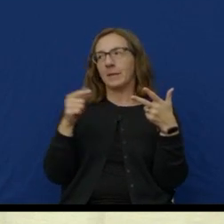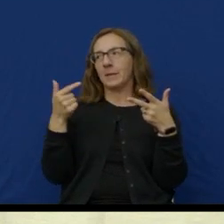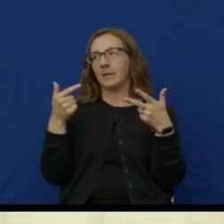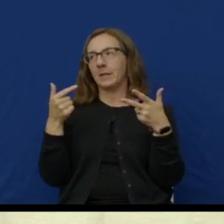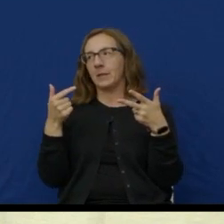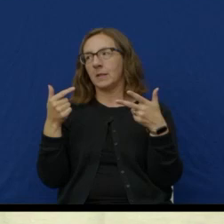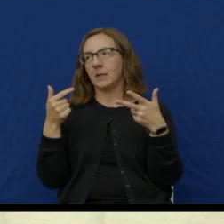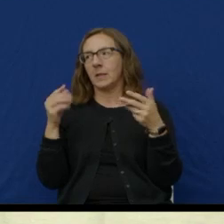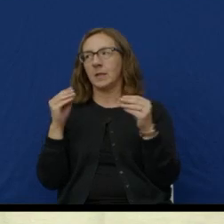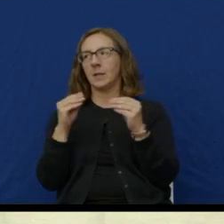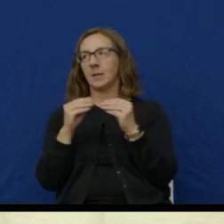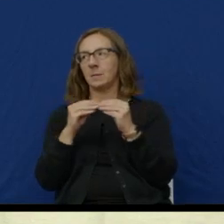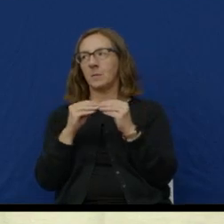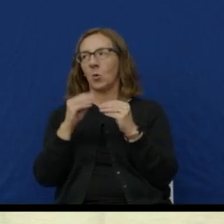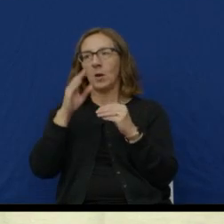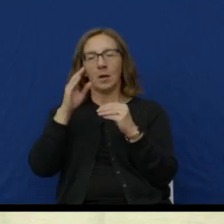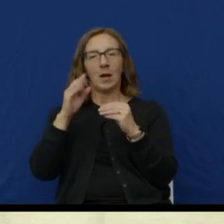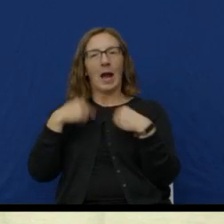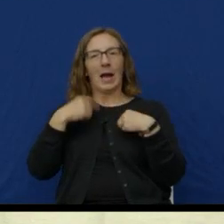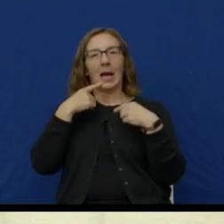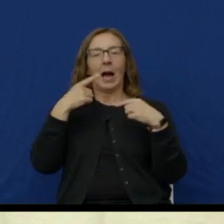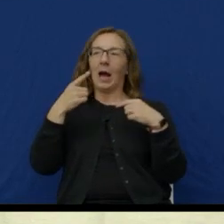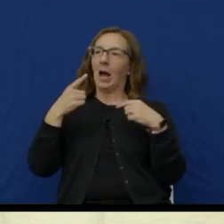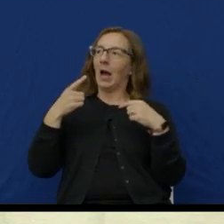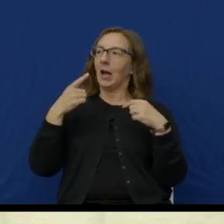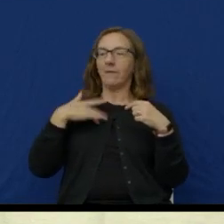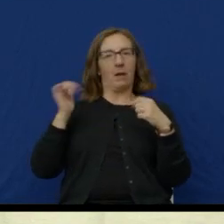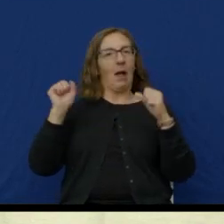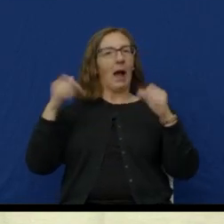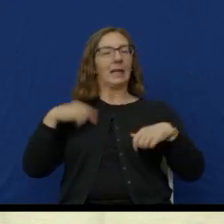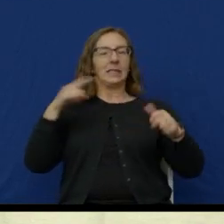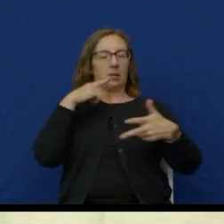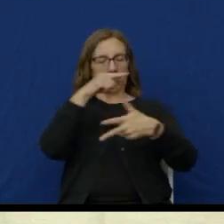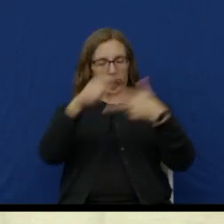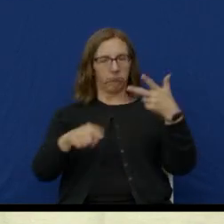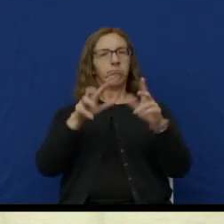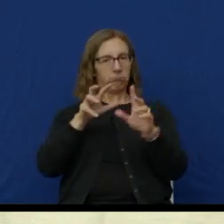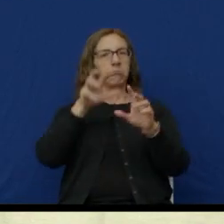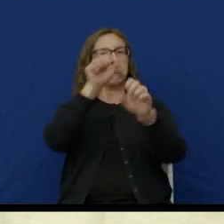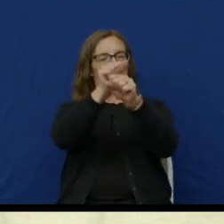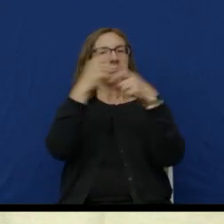Bush stood on that carrier, I can say, mission accomplished.